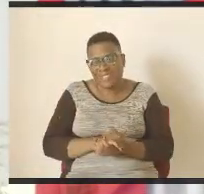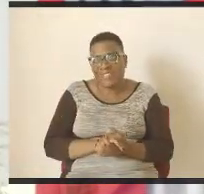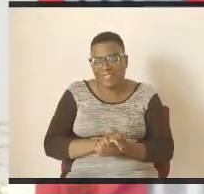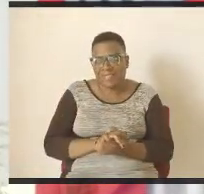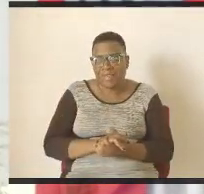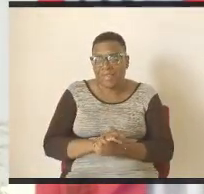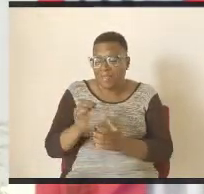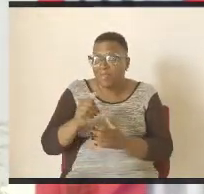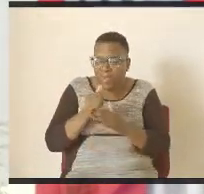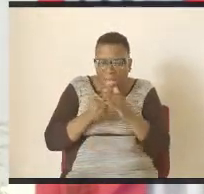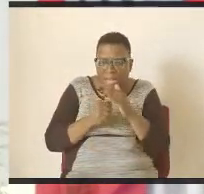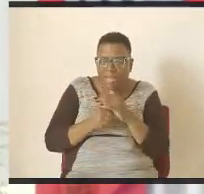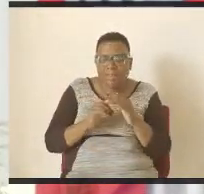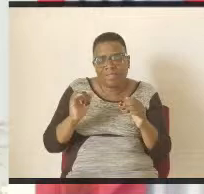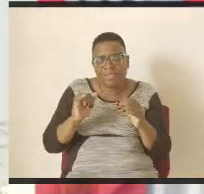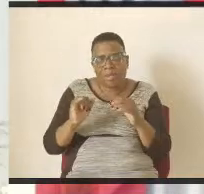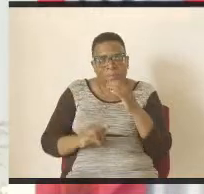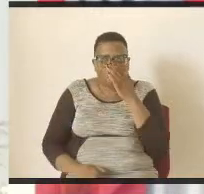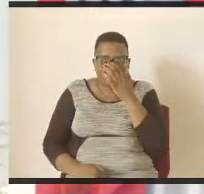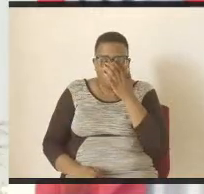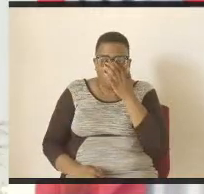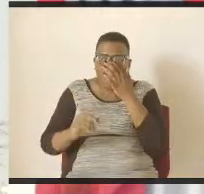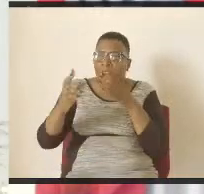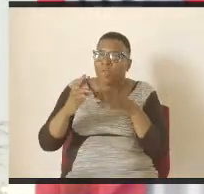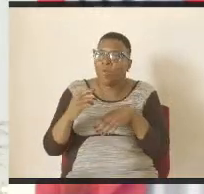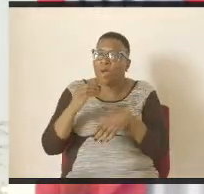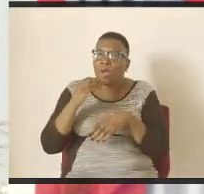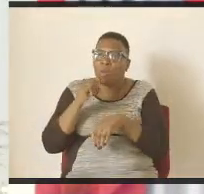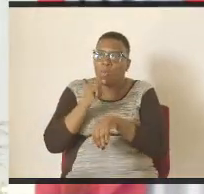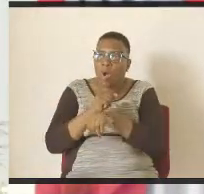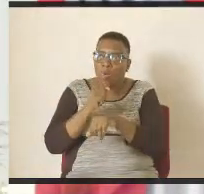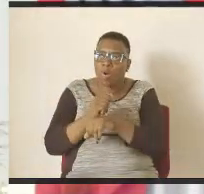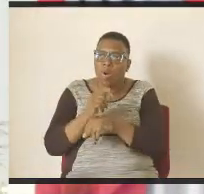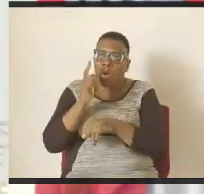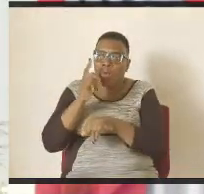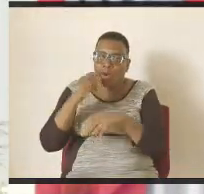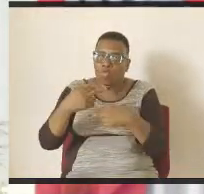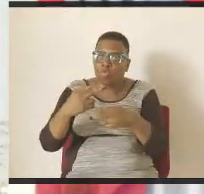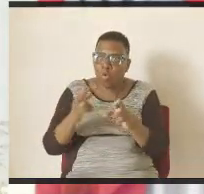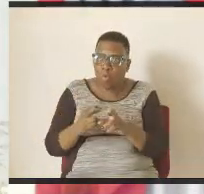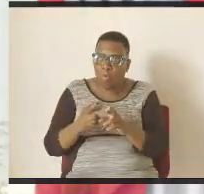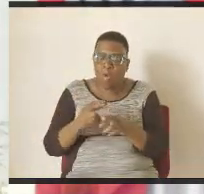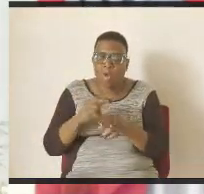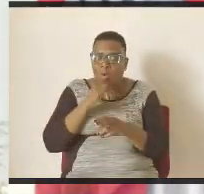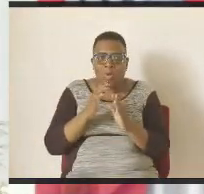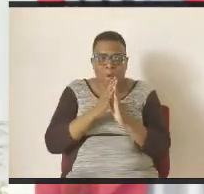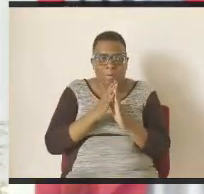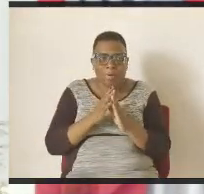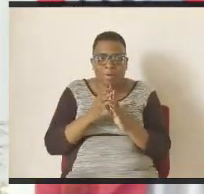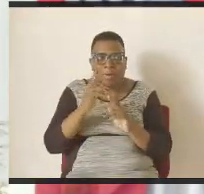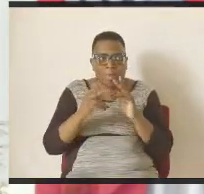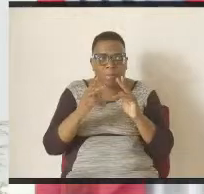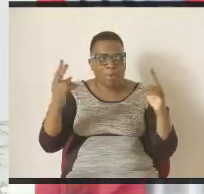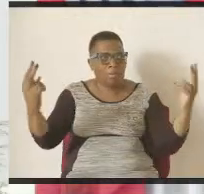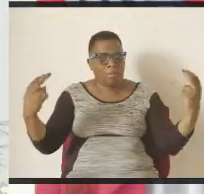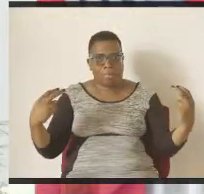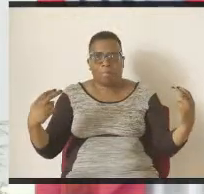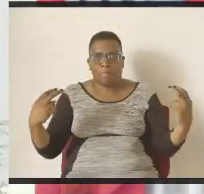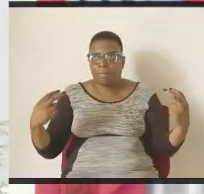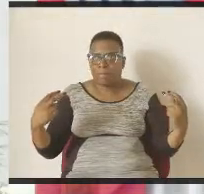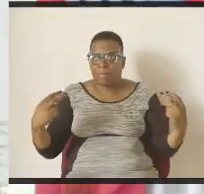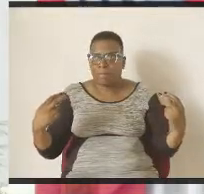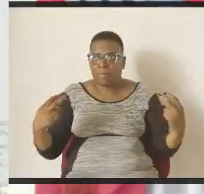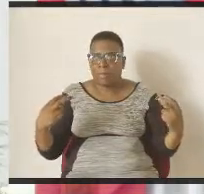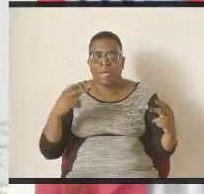moment. But we don't want people to think that we're this weirdo. People are going through difficulties and crises in their lives.